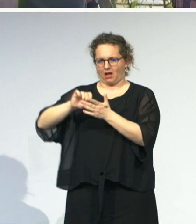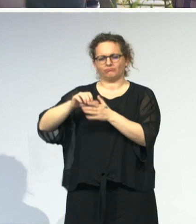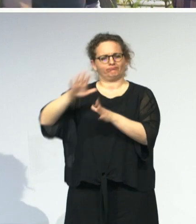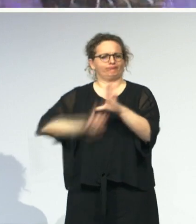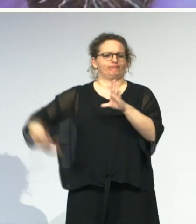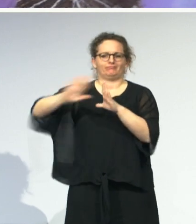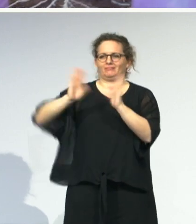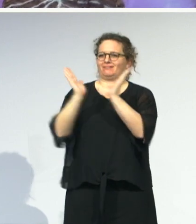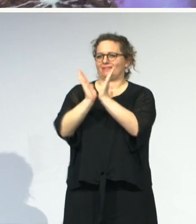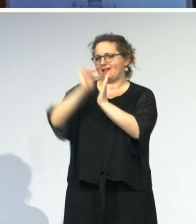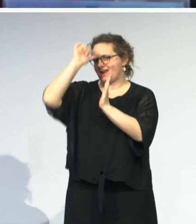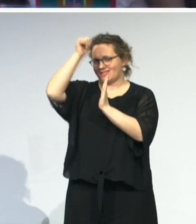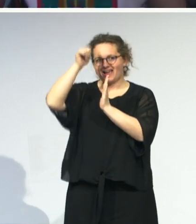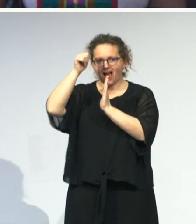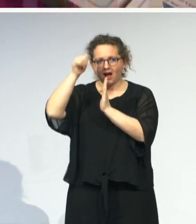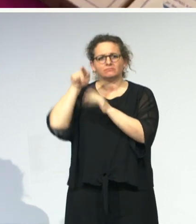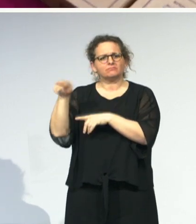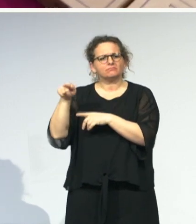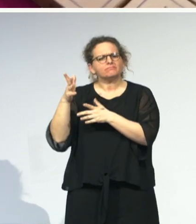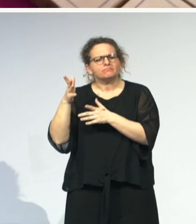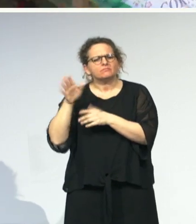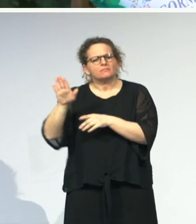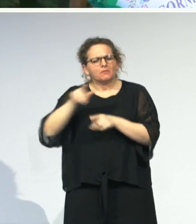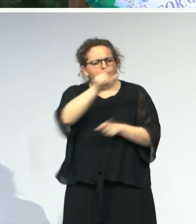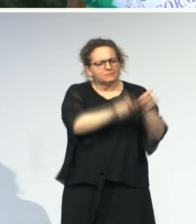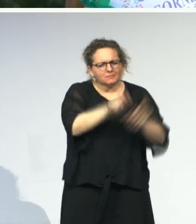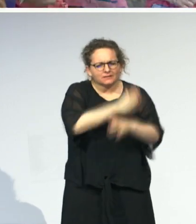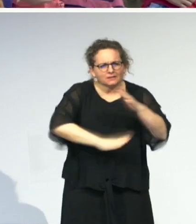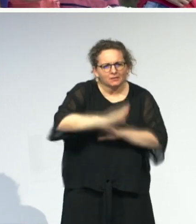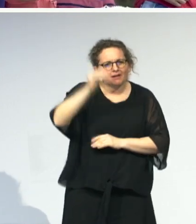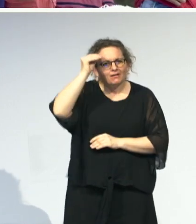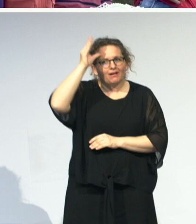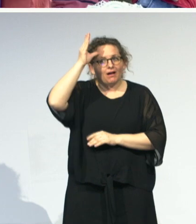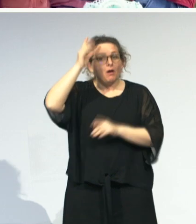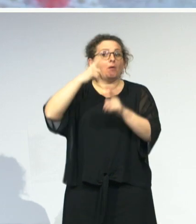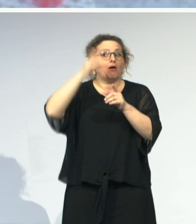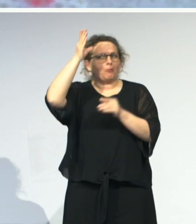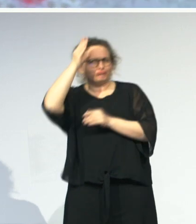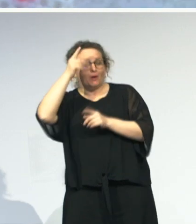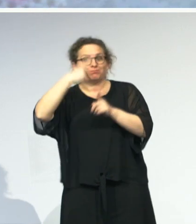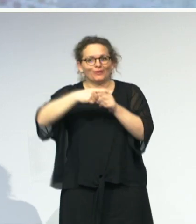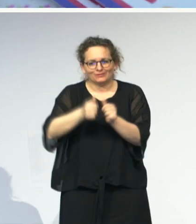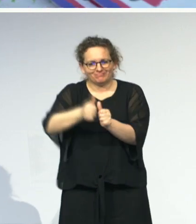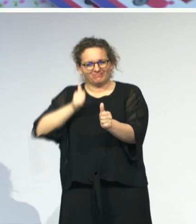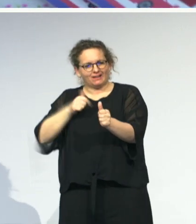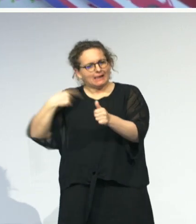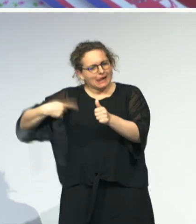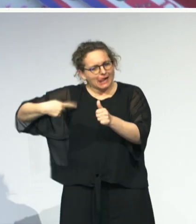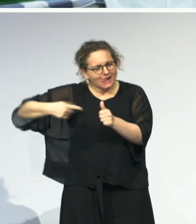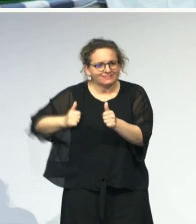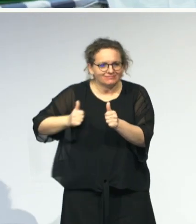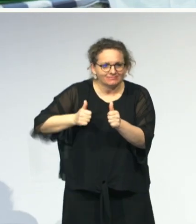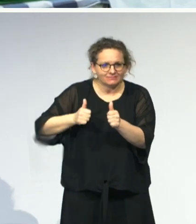of children with intellectual and developmental disabilities. Its free online platform offers